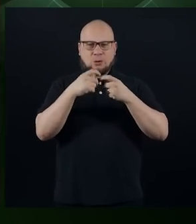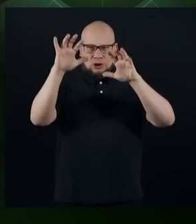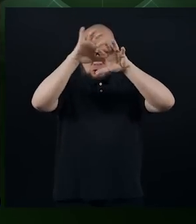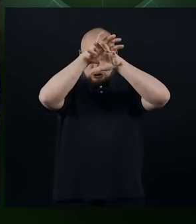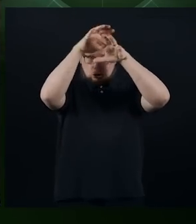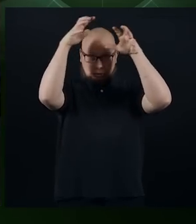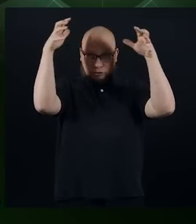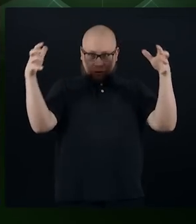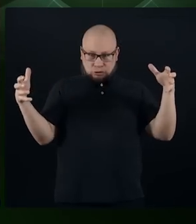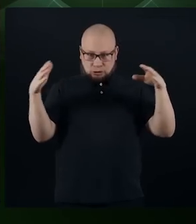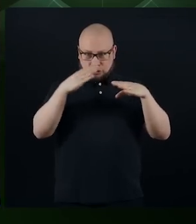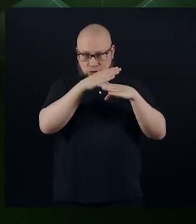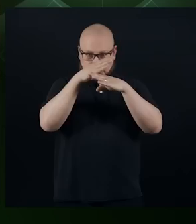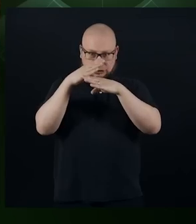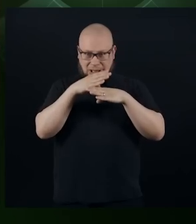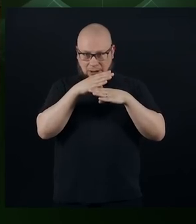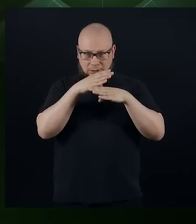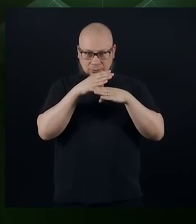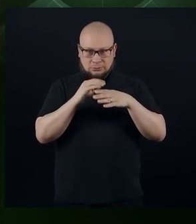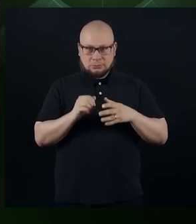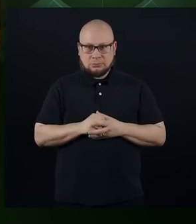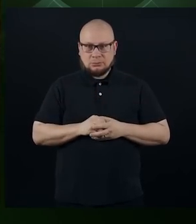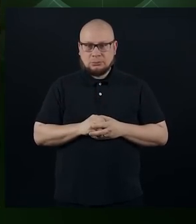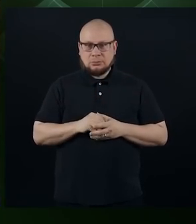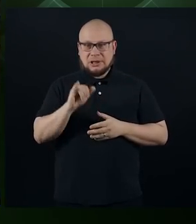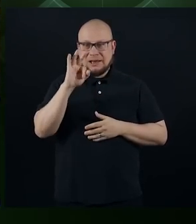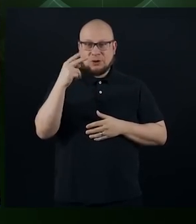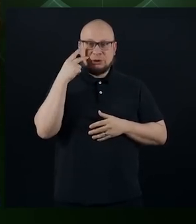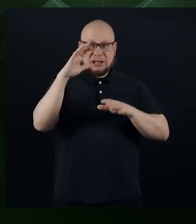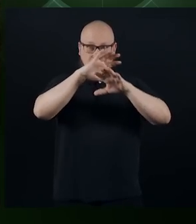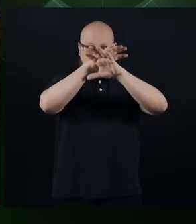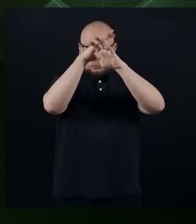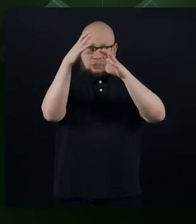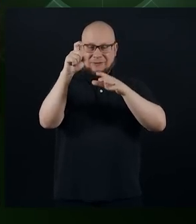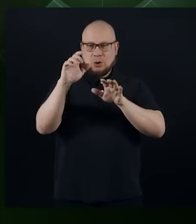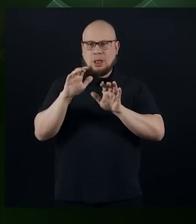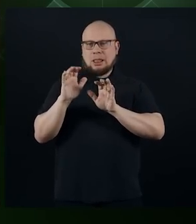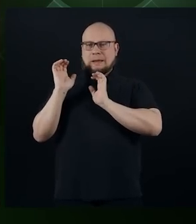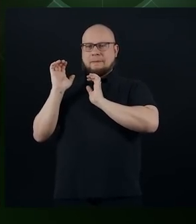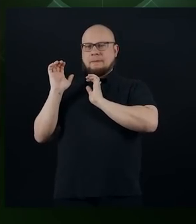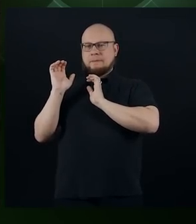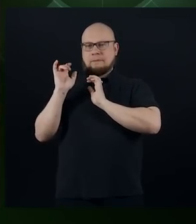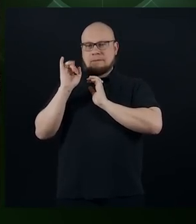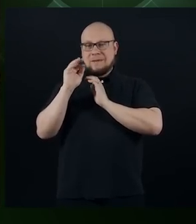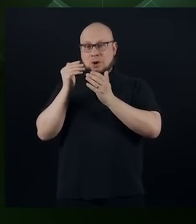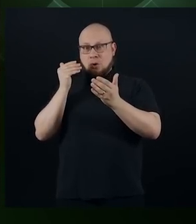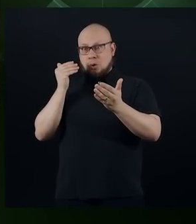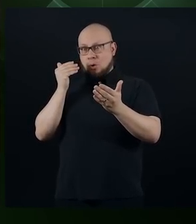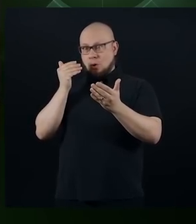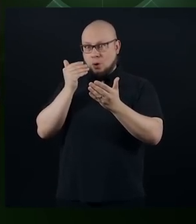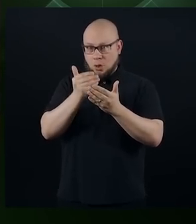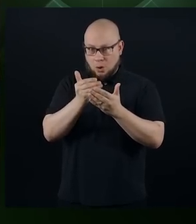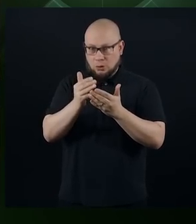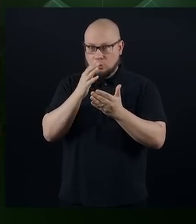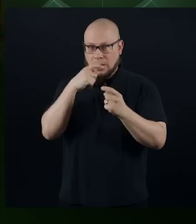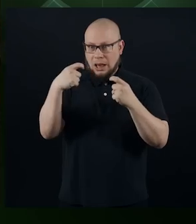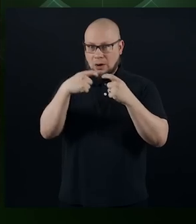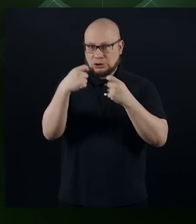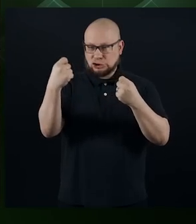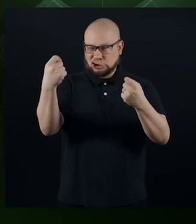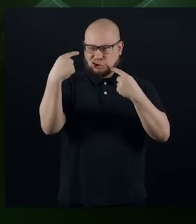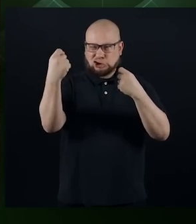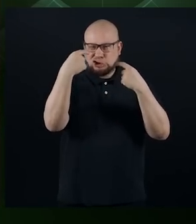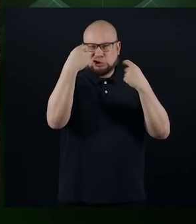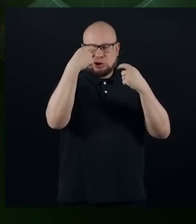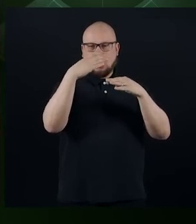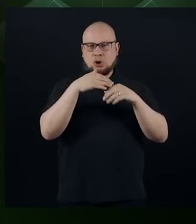shield around the other ocean crawlers, meaning that you need to back off, because if you get too close to an electric-shielded ocean crawlers, when damage is